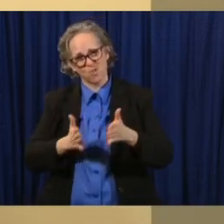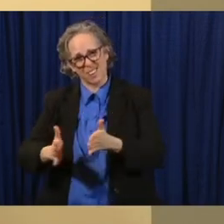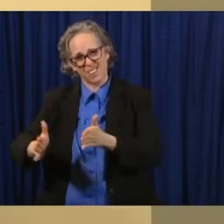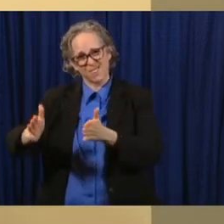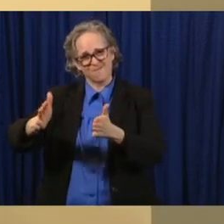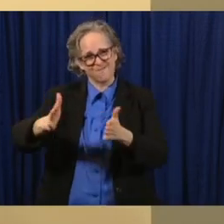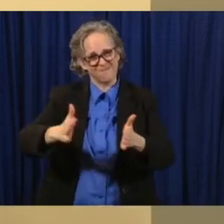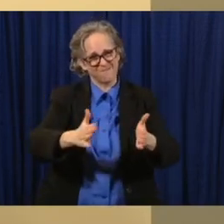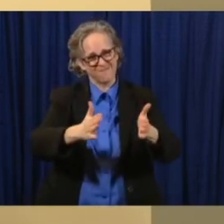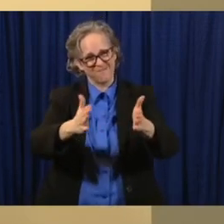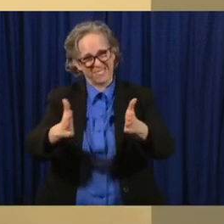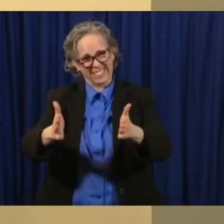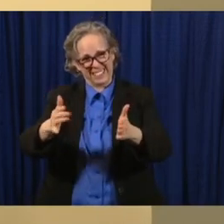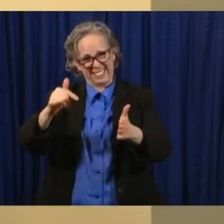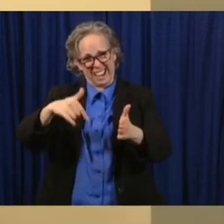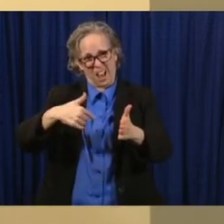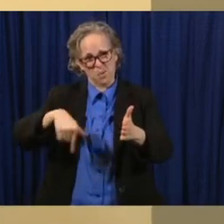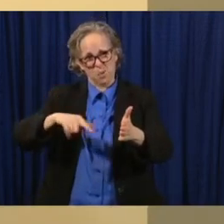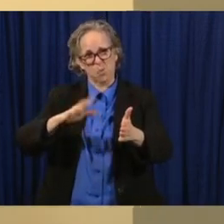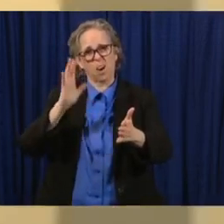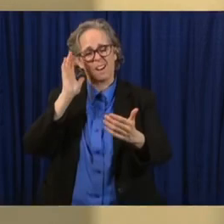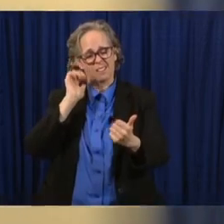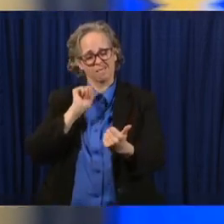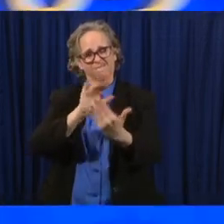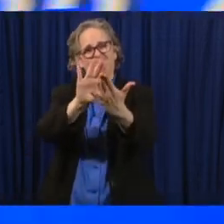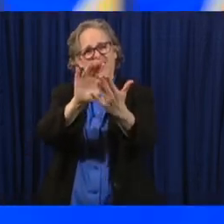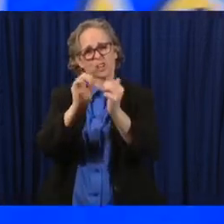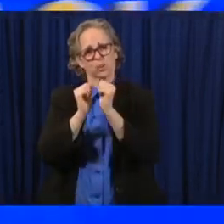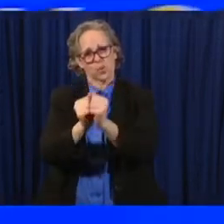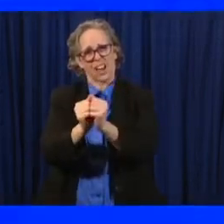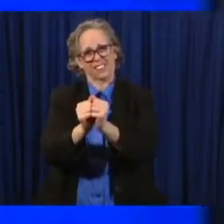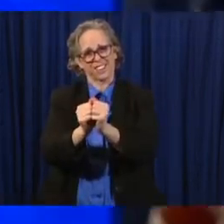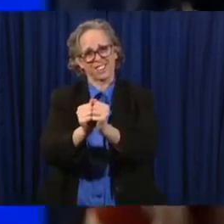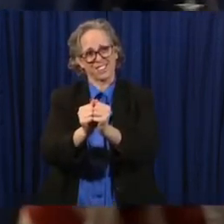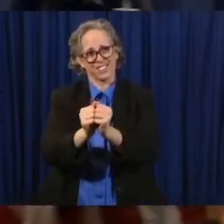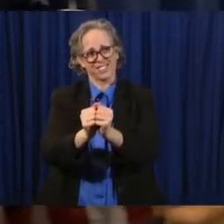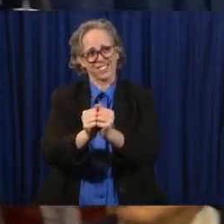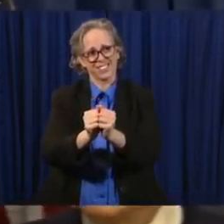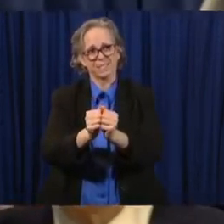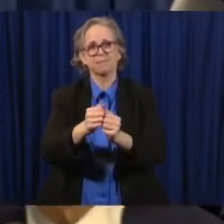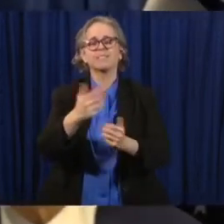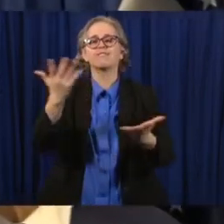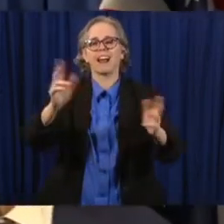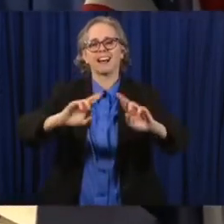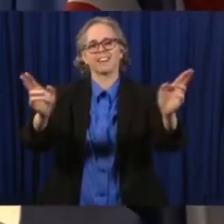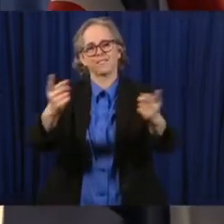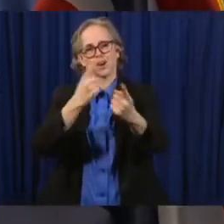be traveling together. Thank you. Dr. Acton, thank you very much. We'll take questions.